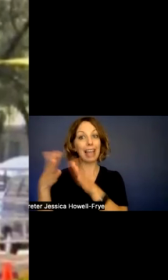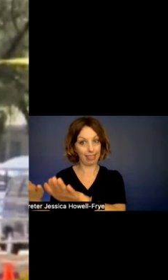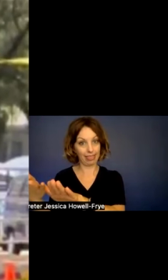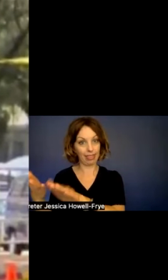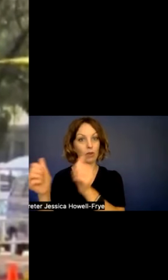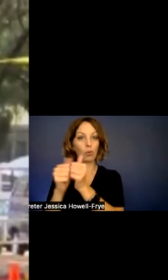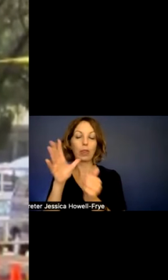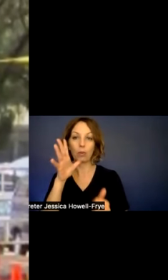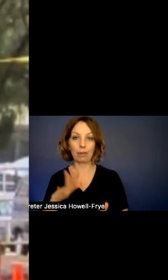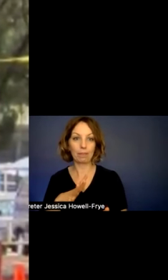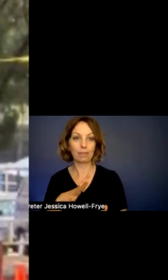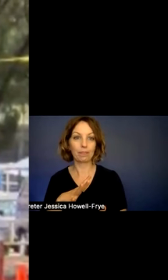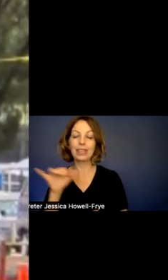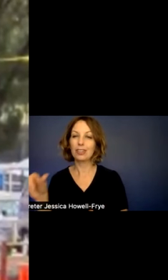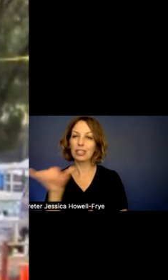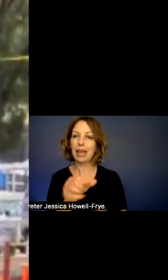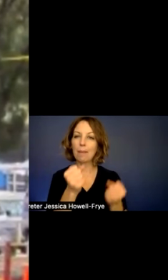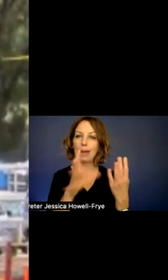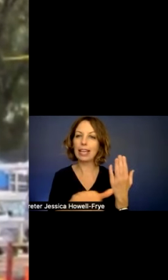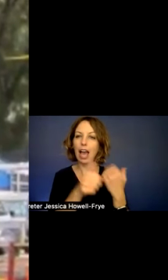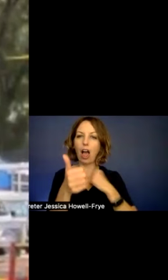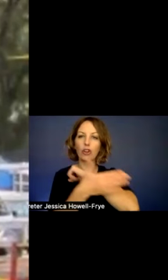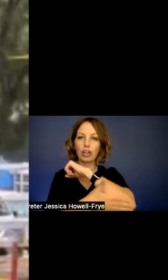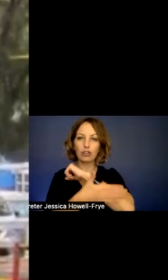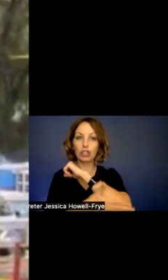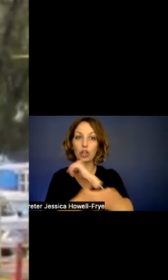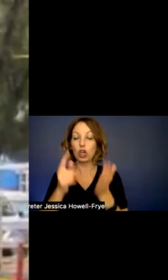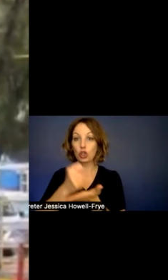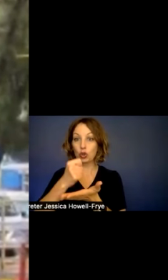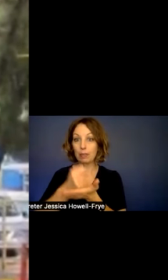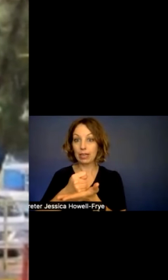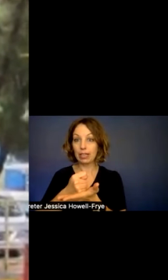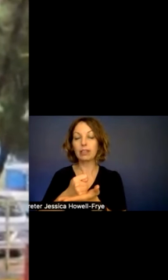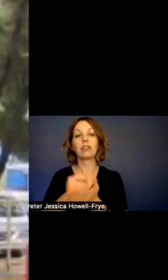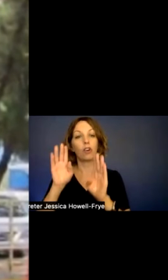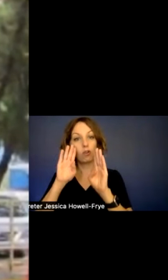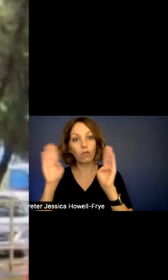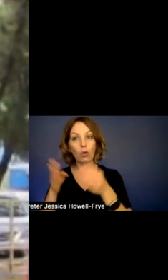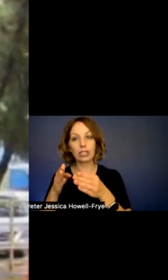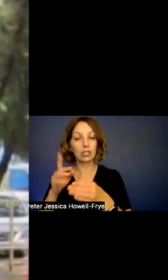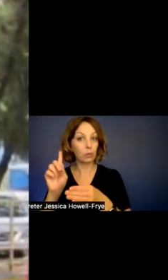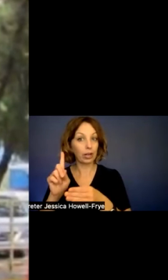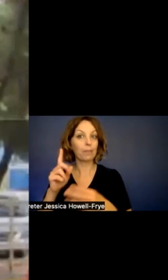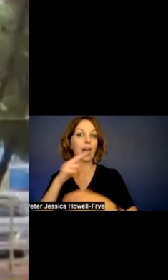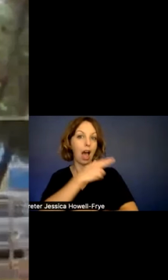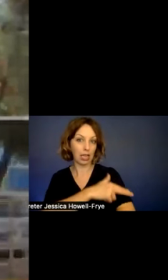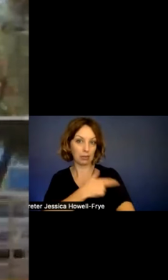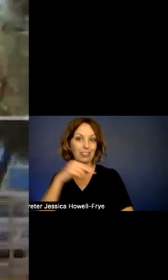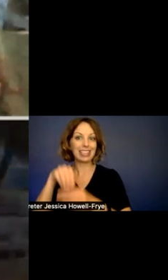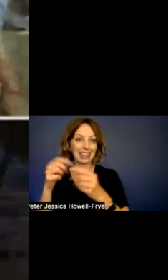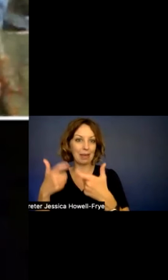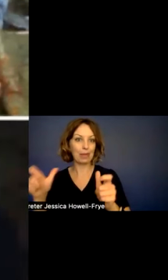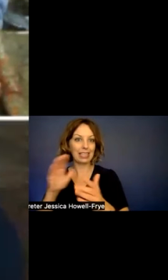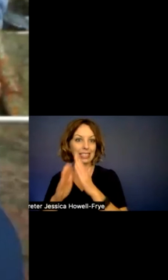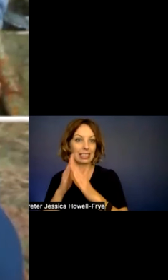As in many other countries, treatment of breast cancer in Malaysia is concentrated in major hospitals in large cities. Low-income